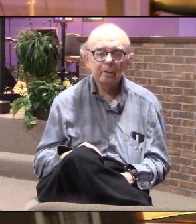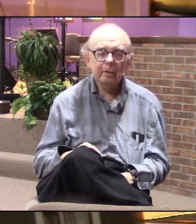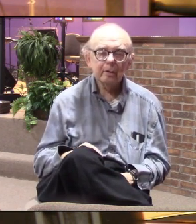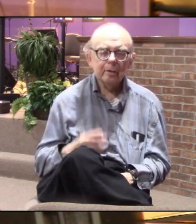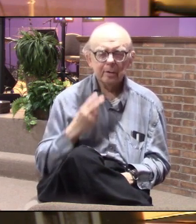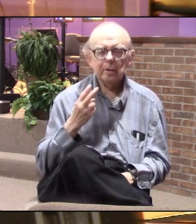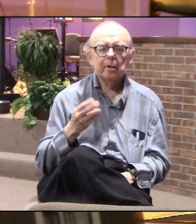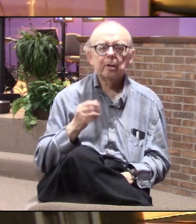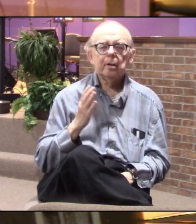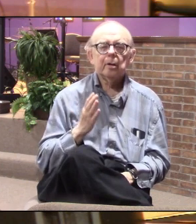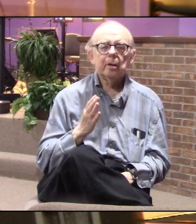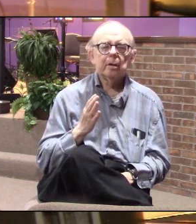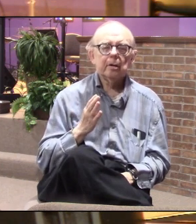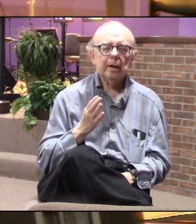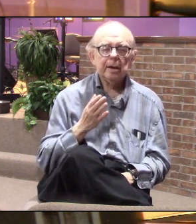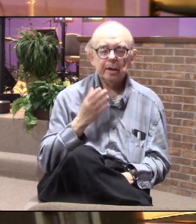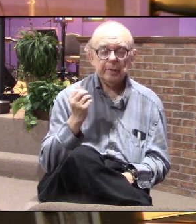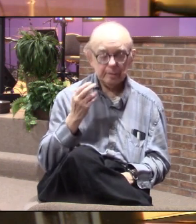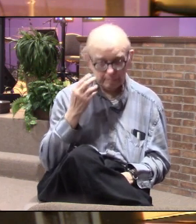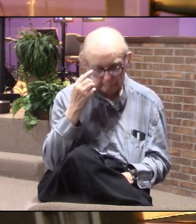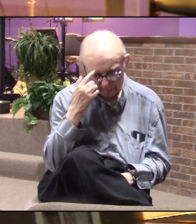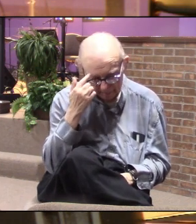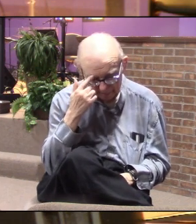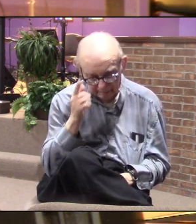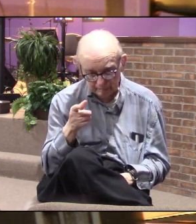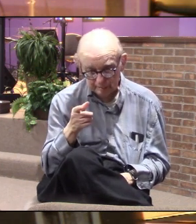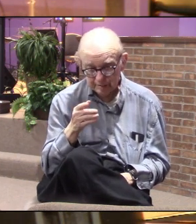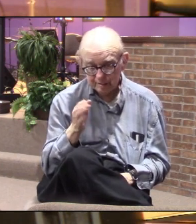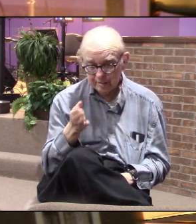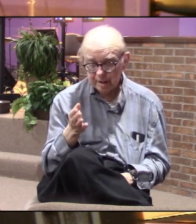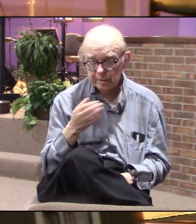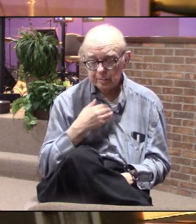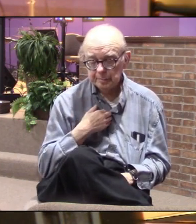You see, God's got a better memory than you do and I do.